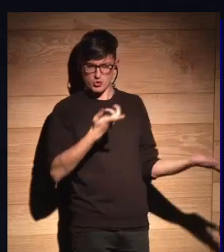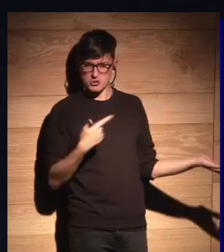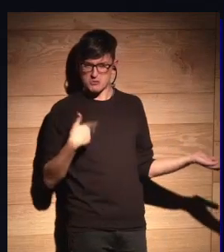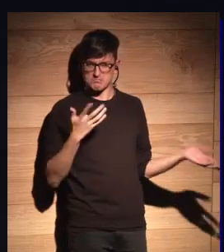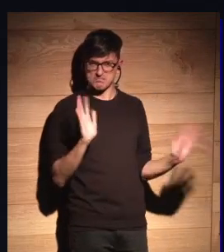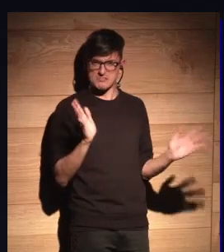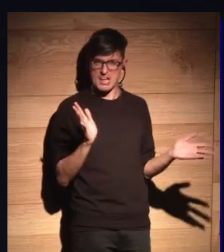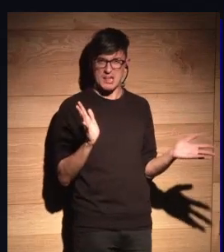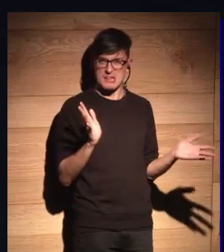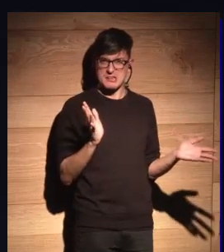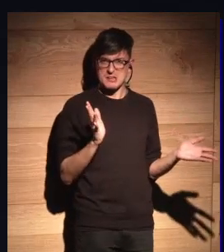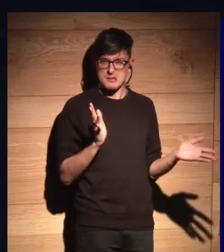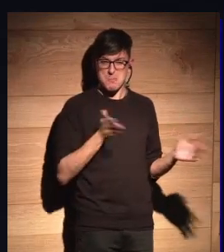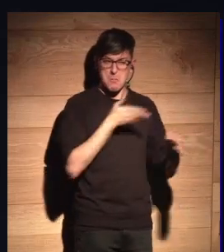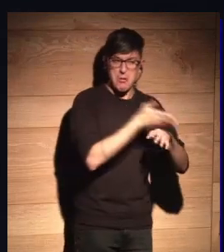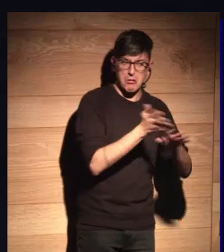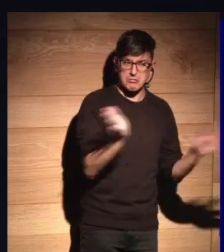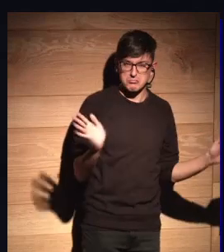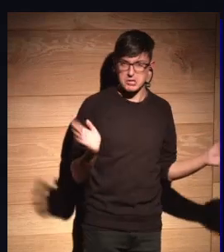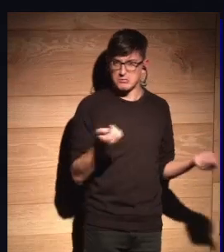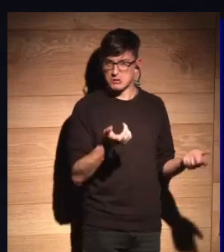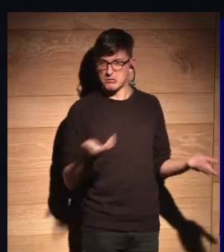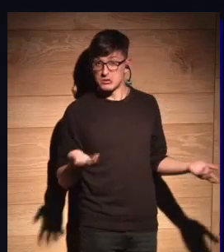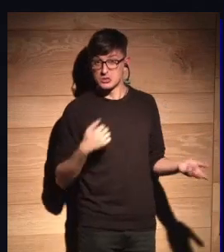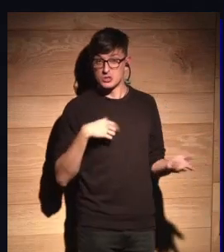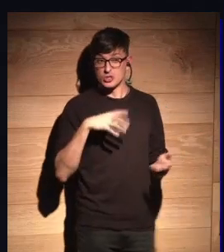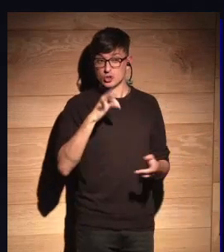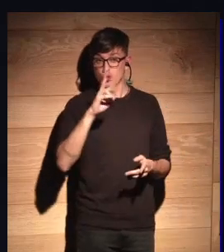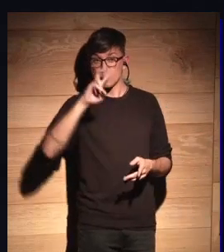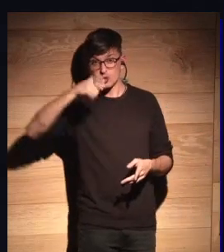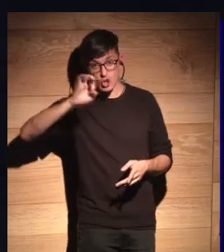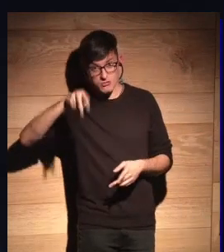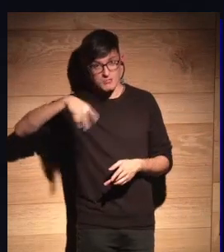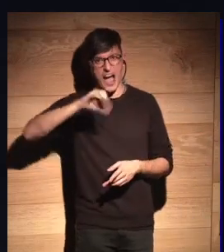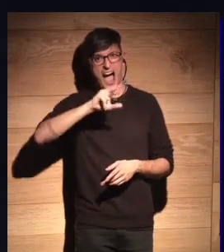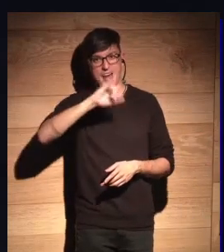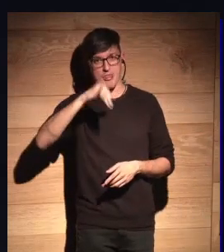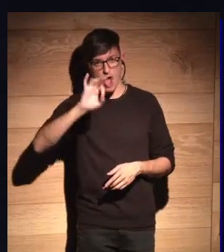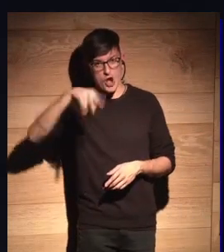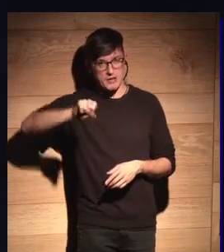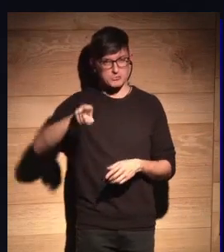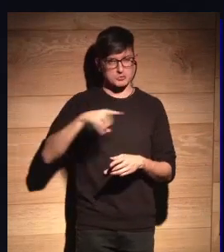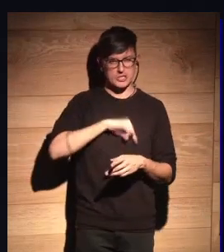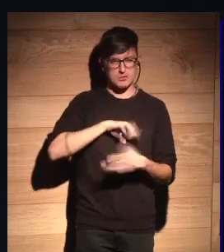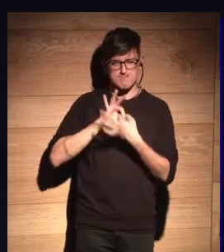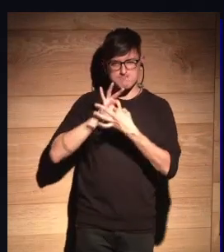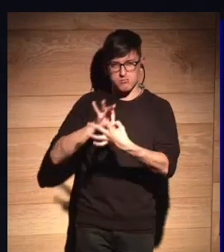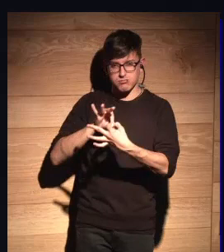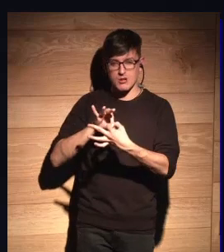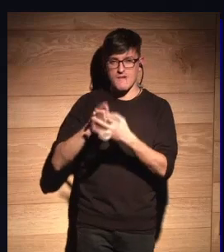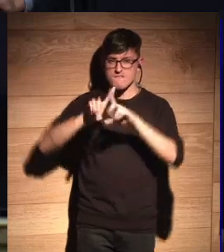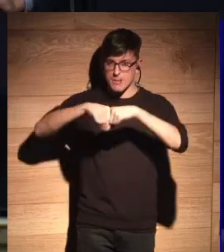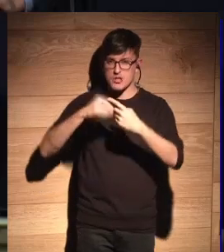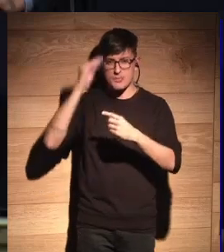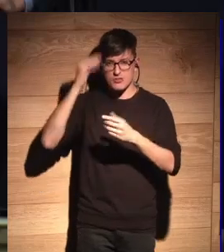feel Tucson's kind of more family, feel more kind of anchored there. So I'm couldn't be happier right now.